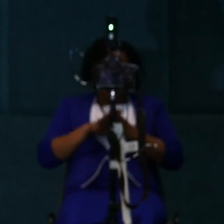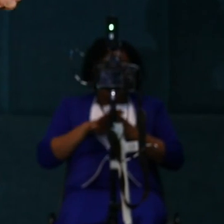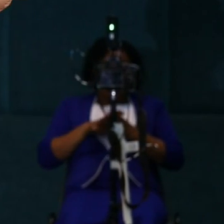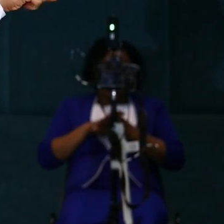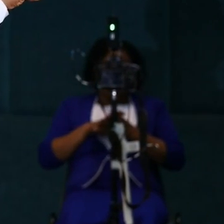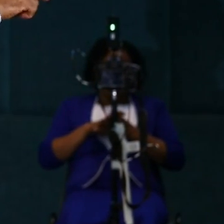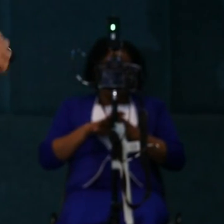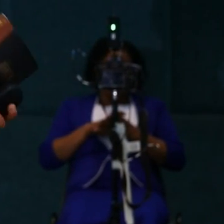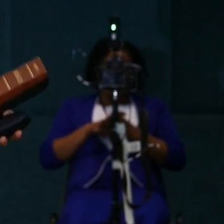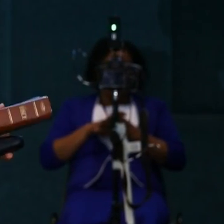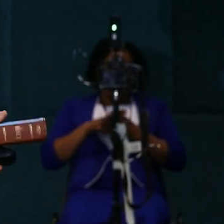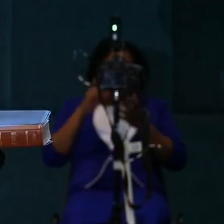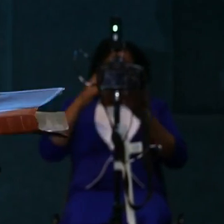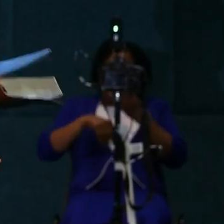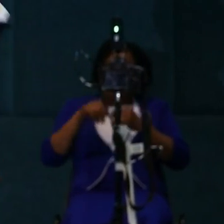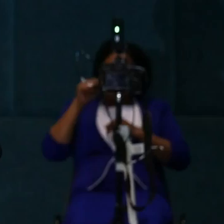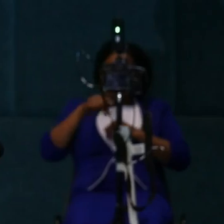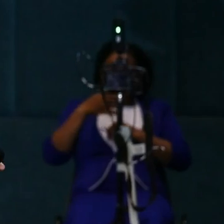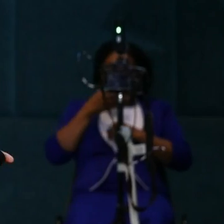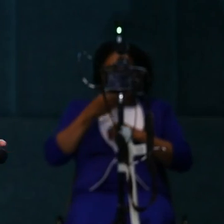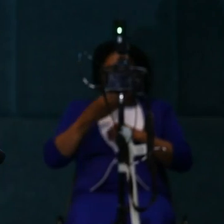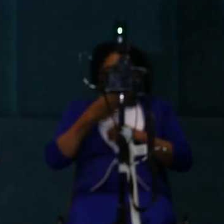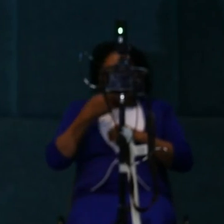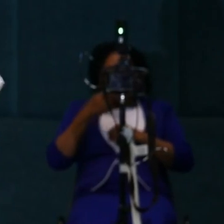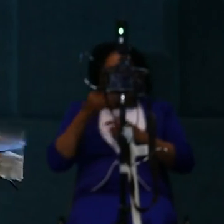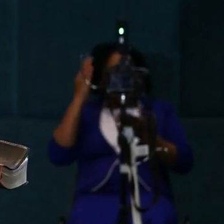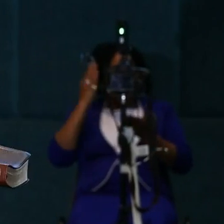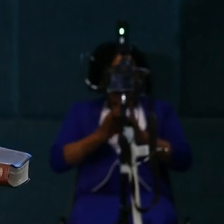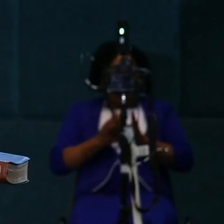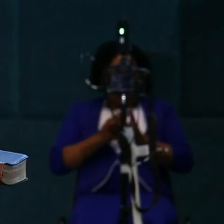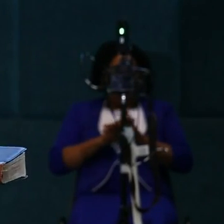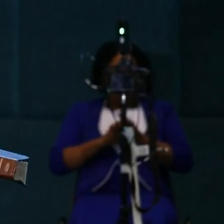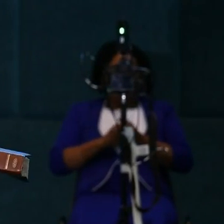watch the preacher. What these men say is true.